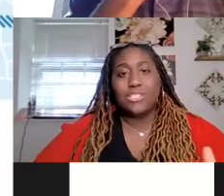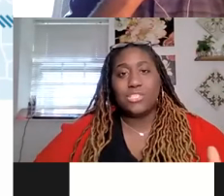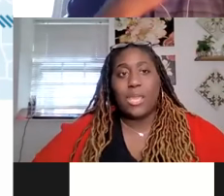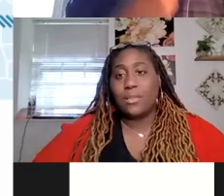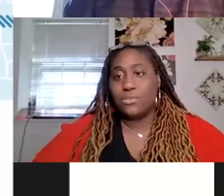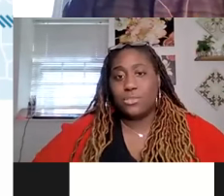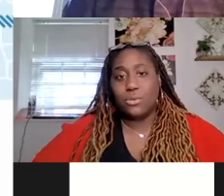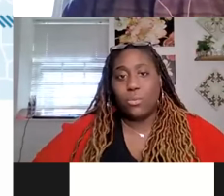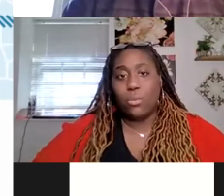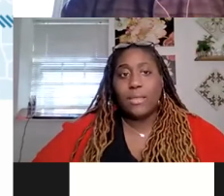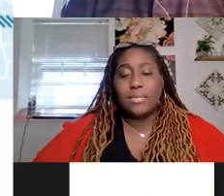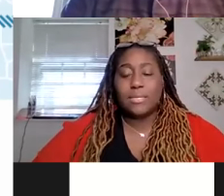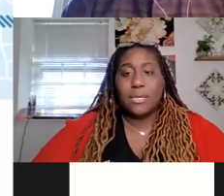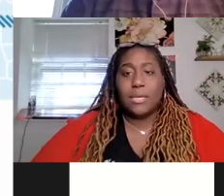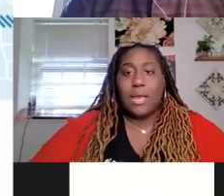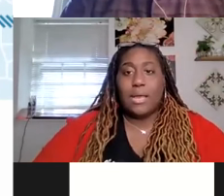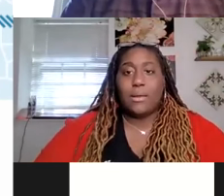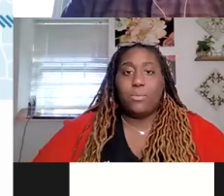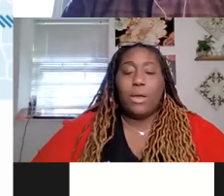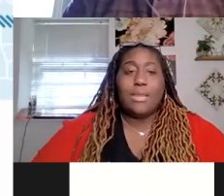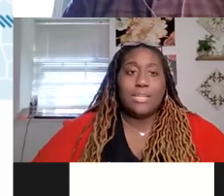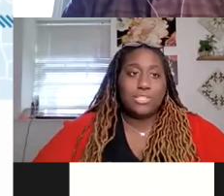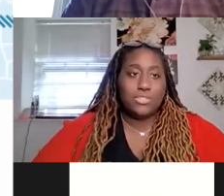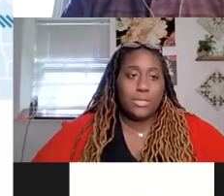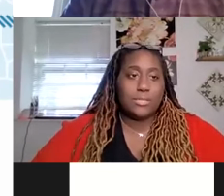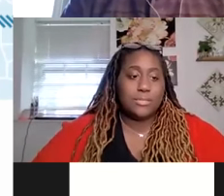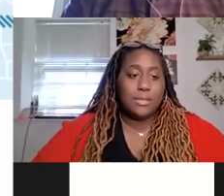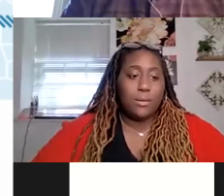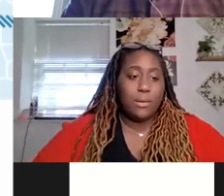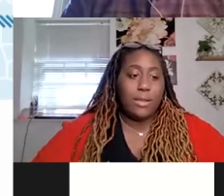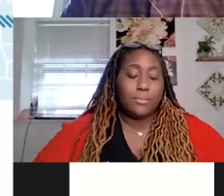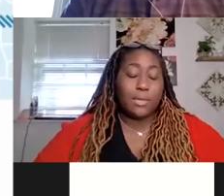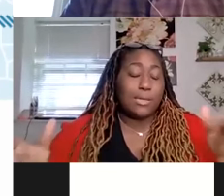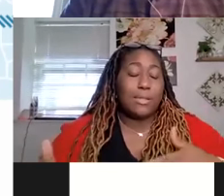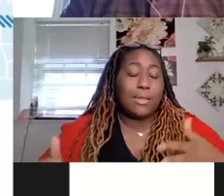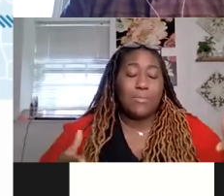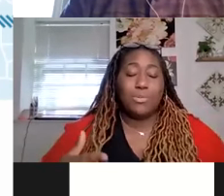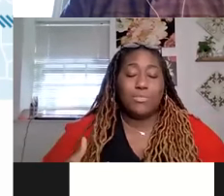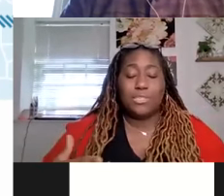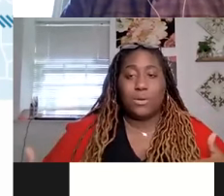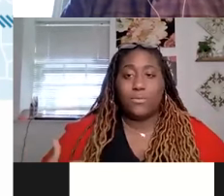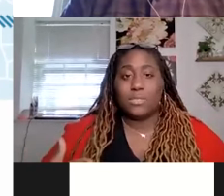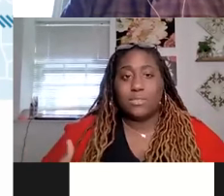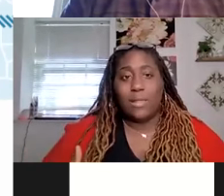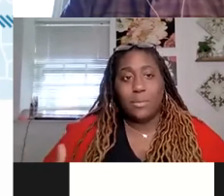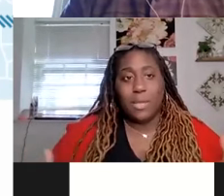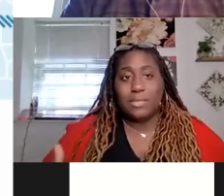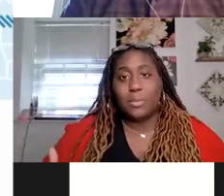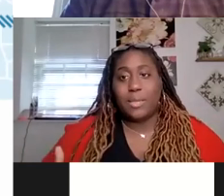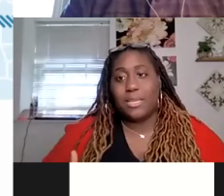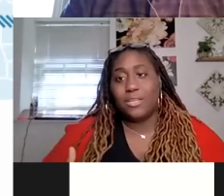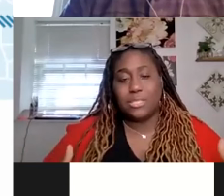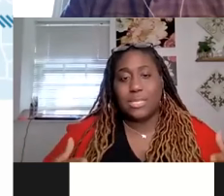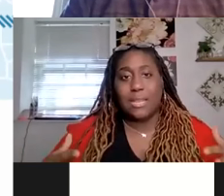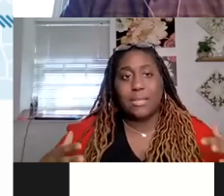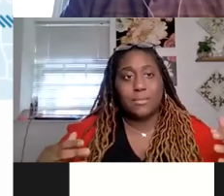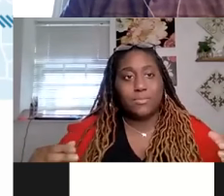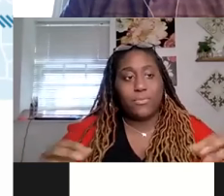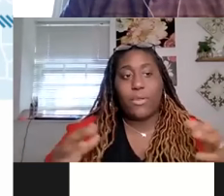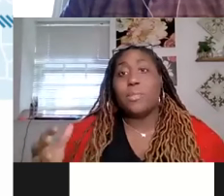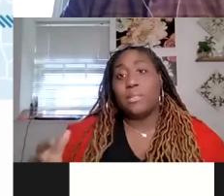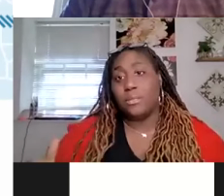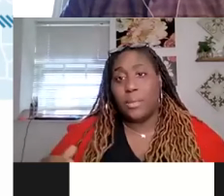what has changed, what industries, and I'm going to kind of move into workforce development a little bit here just to